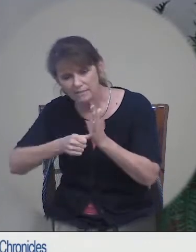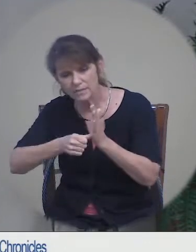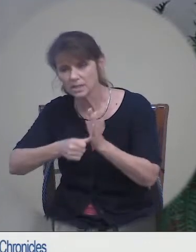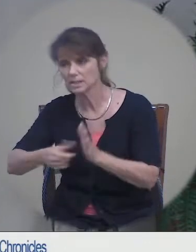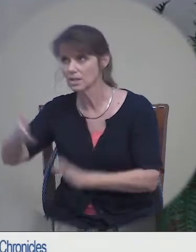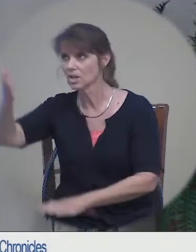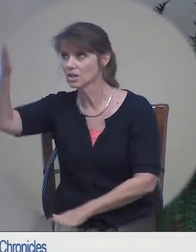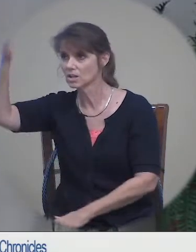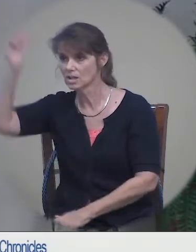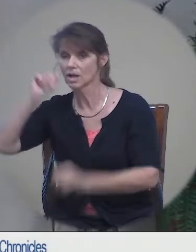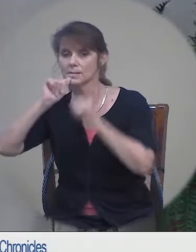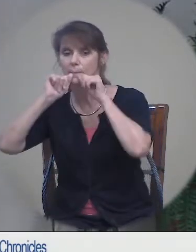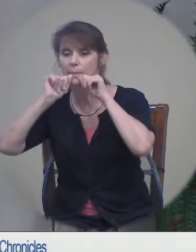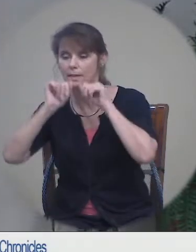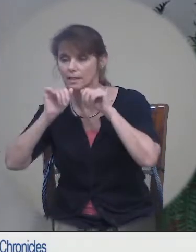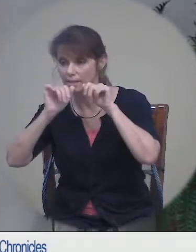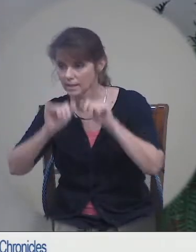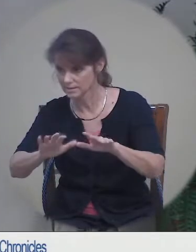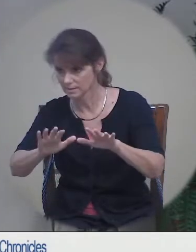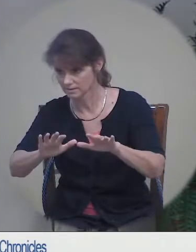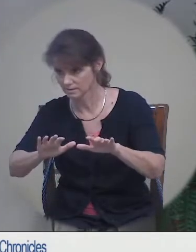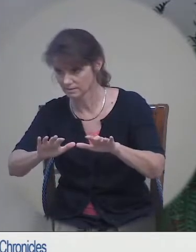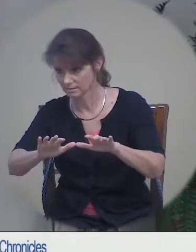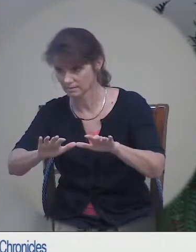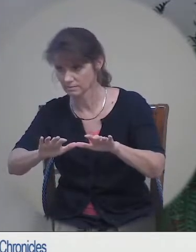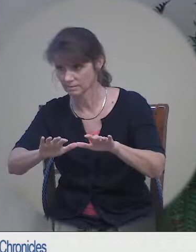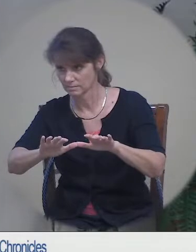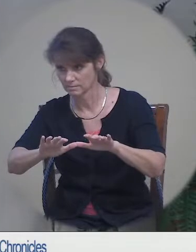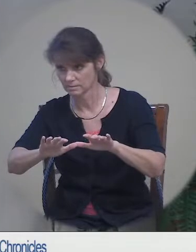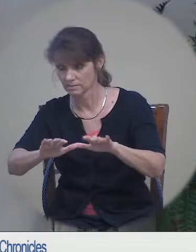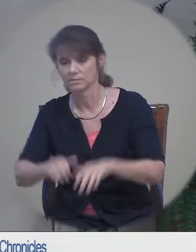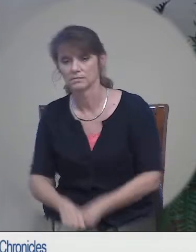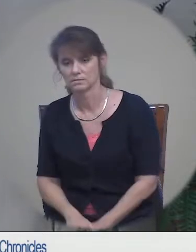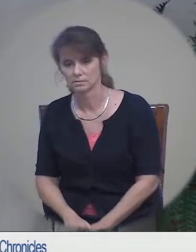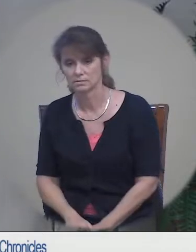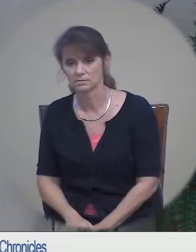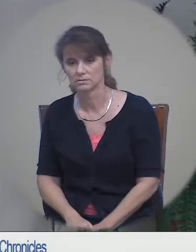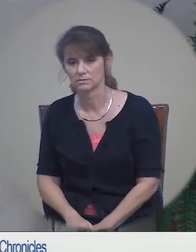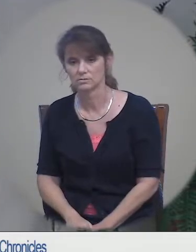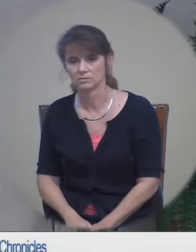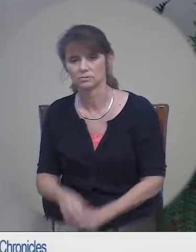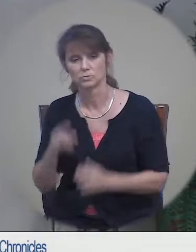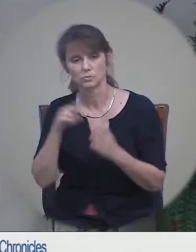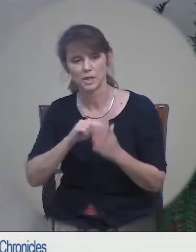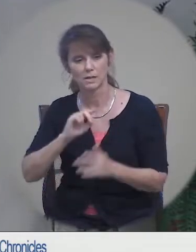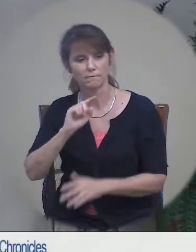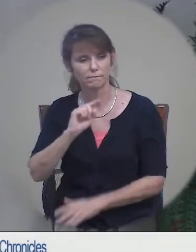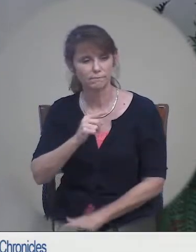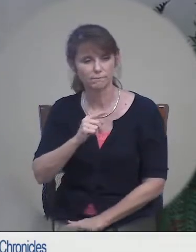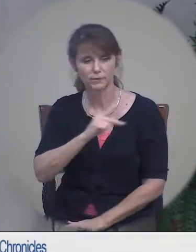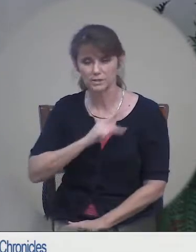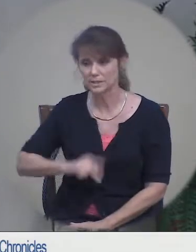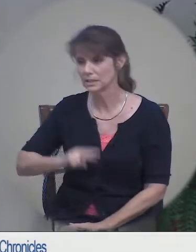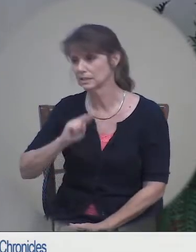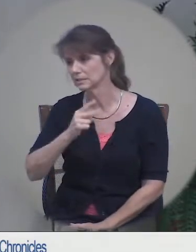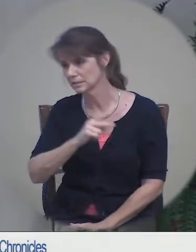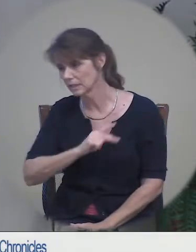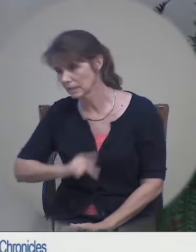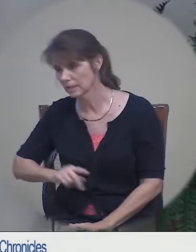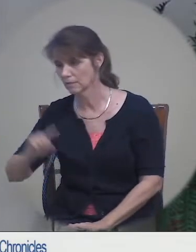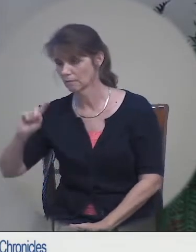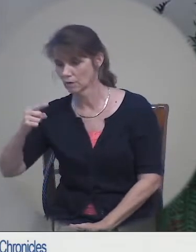blessing. The fact is when you read the books of 1 Kings and 2 Kings, 1 Chronicles and 2